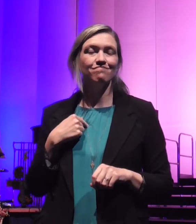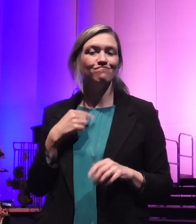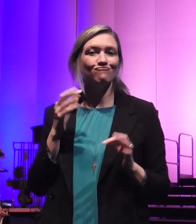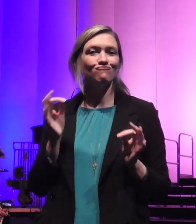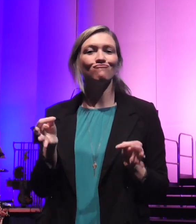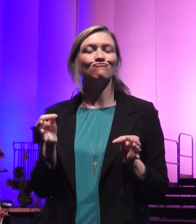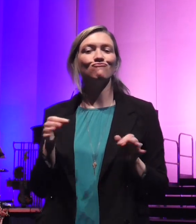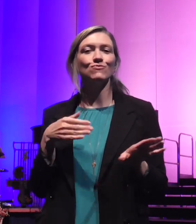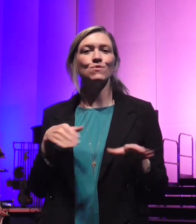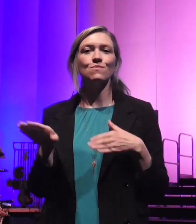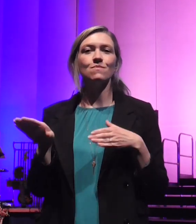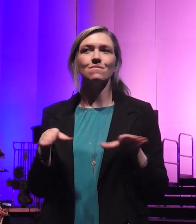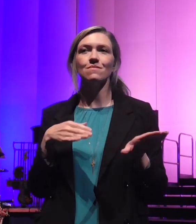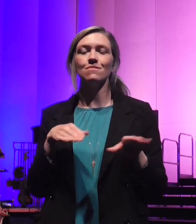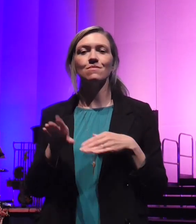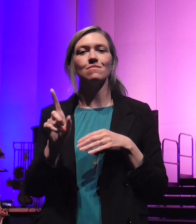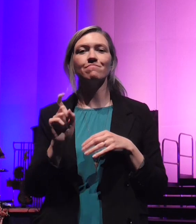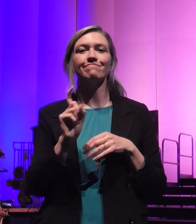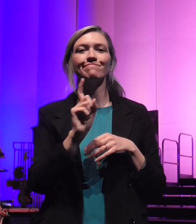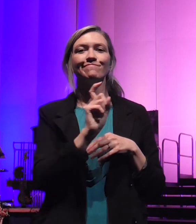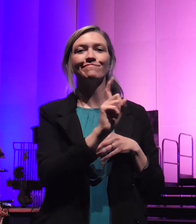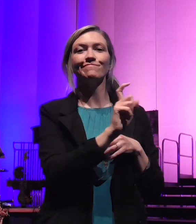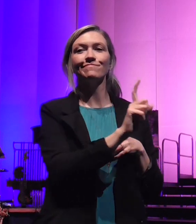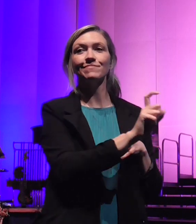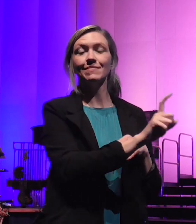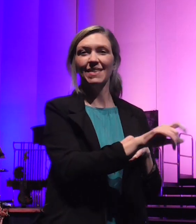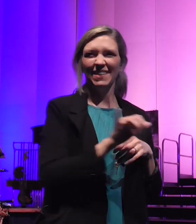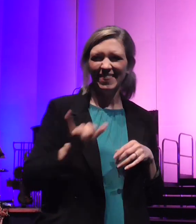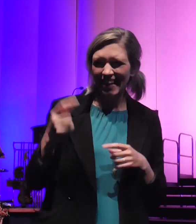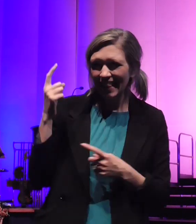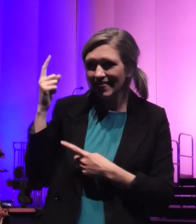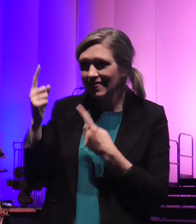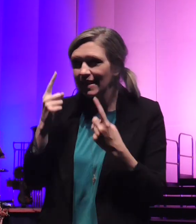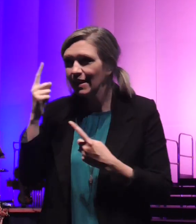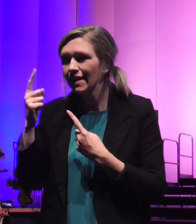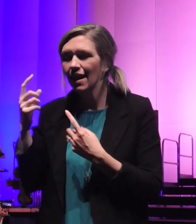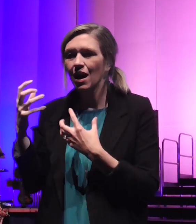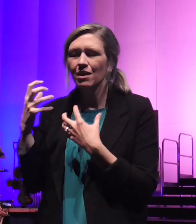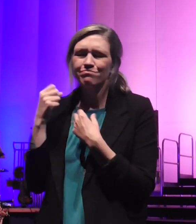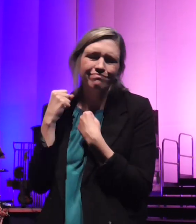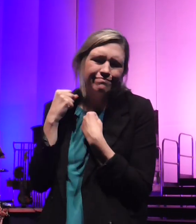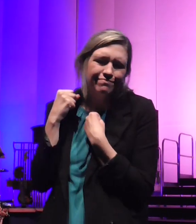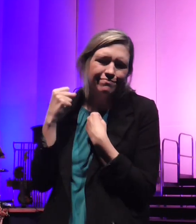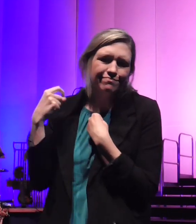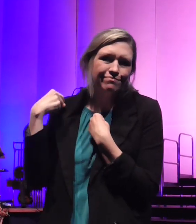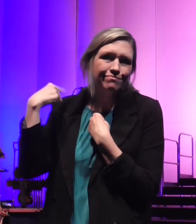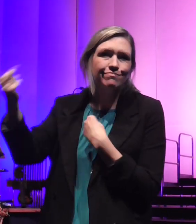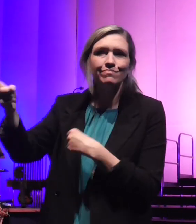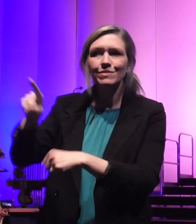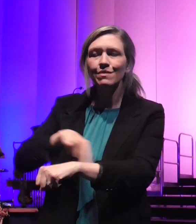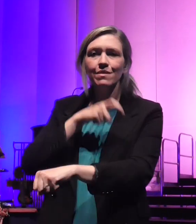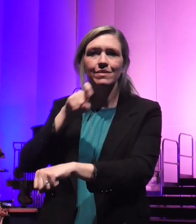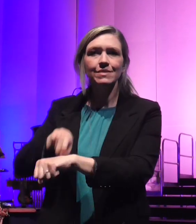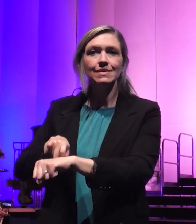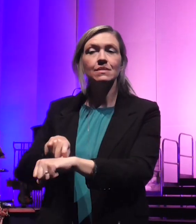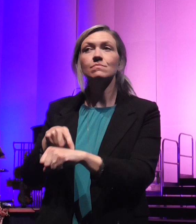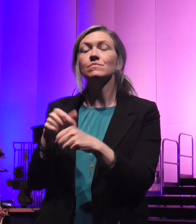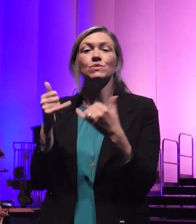I'm walking away from the thinking that held me for so